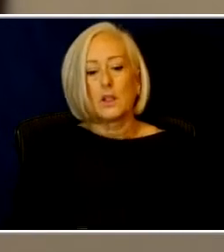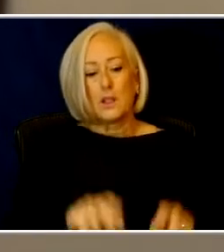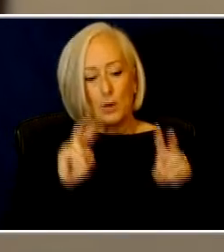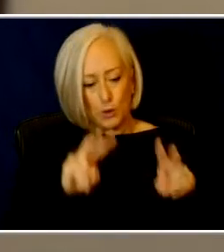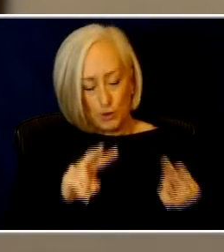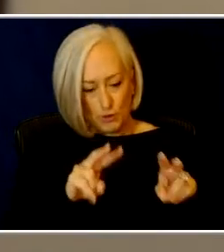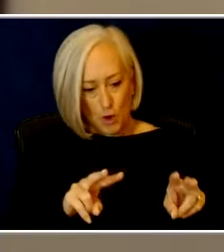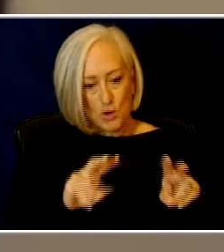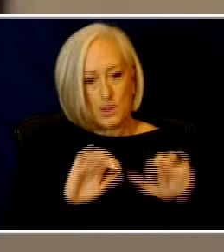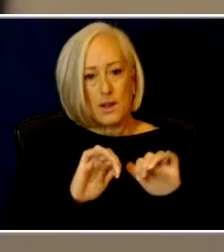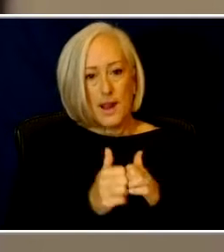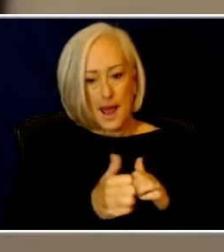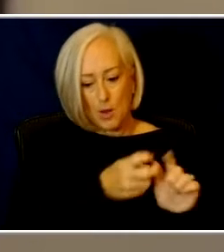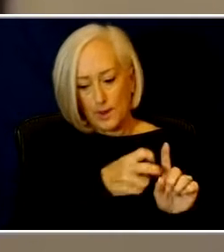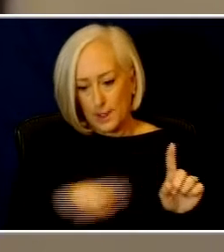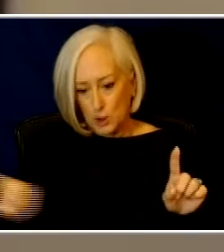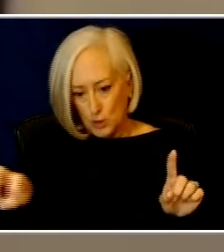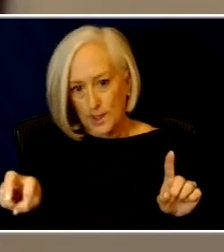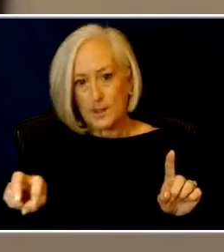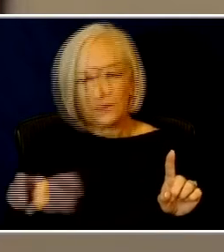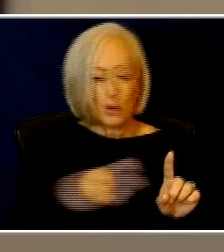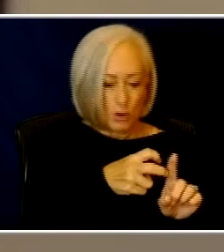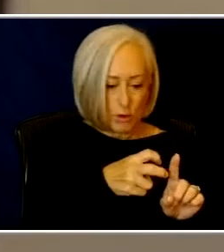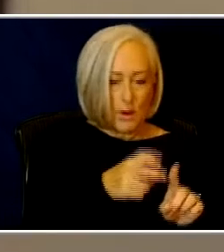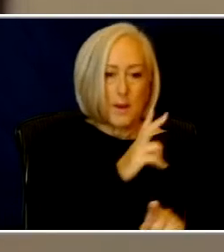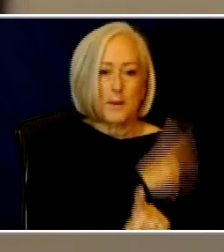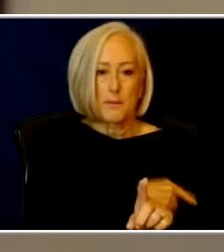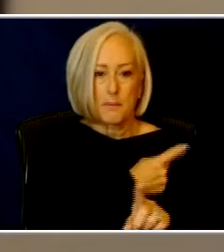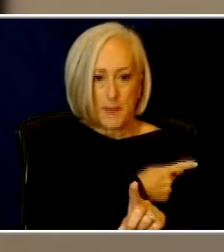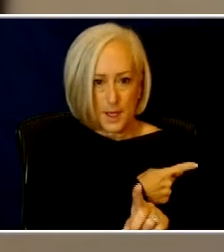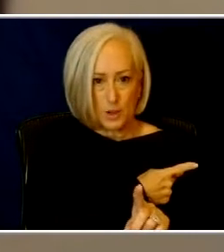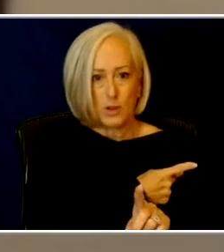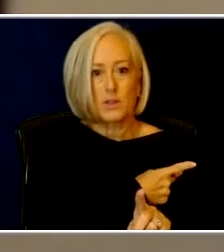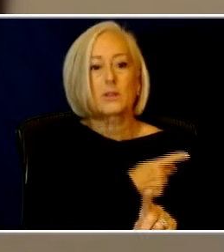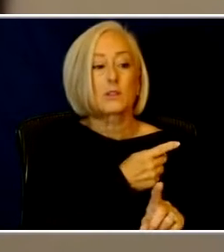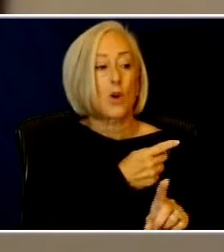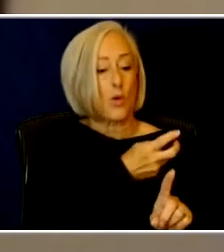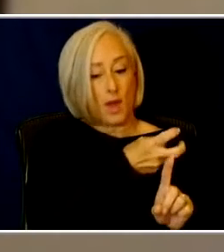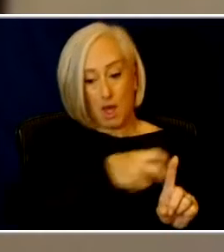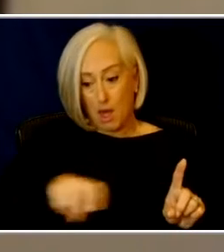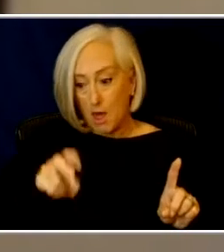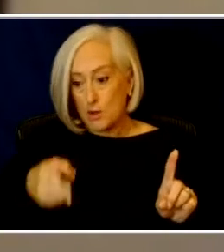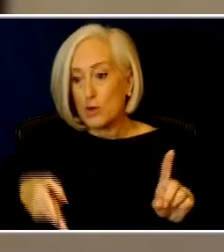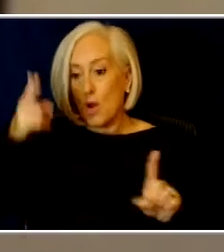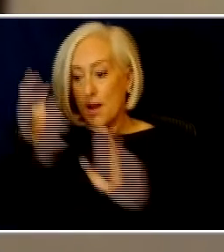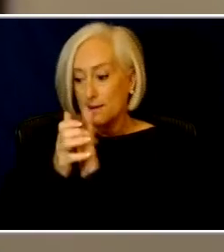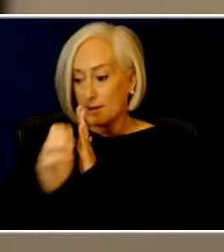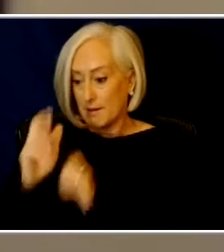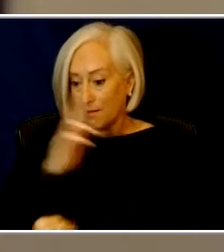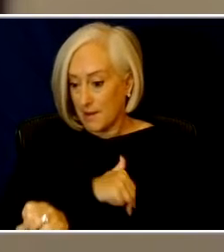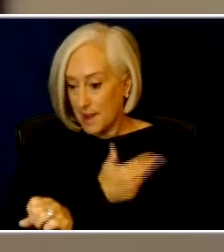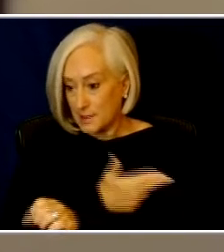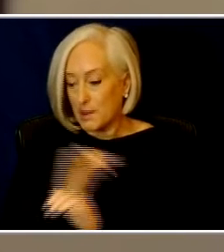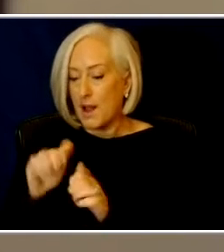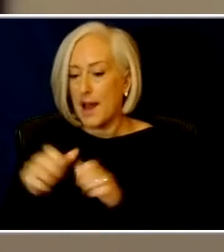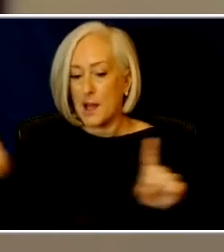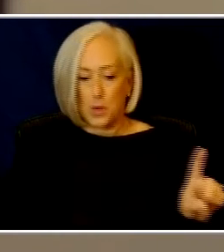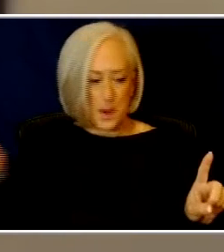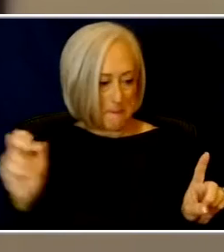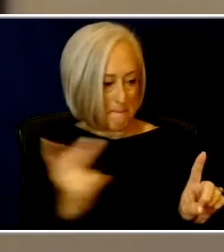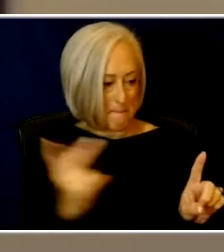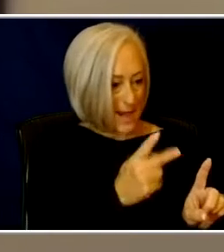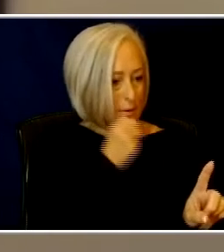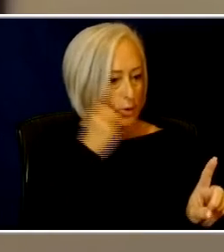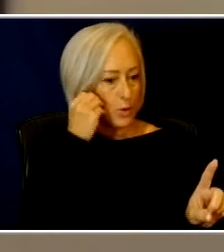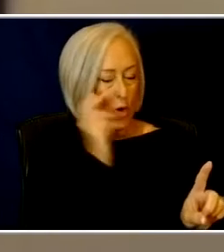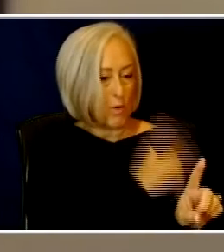move patients back down the chain once they're at the higher level of care. Can we repatriate people back to their home